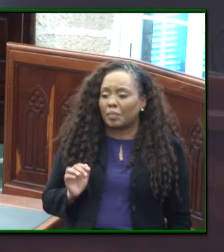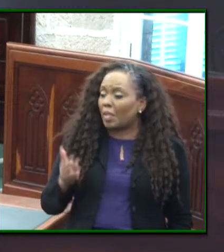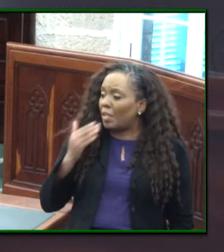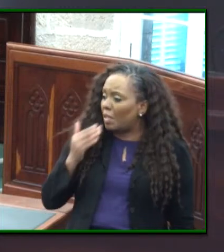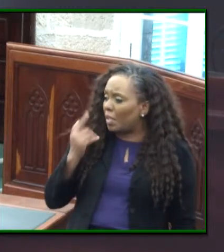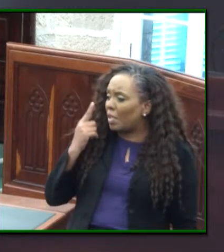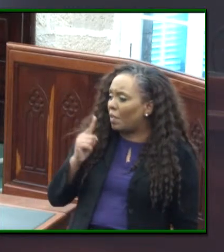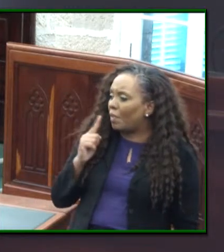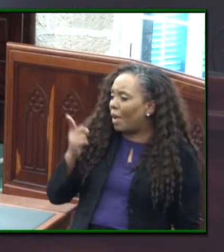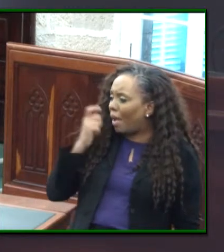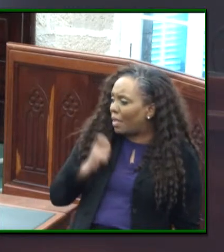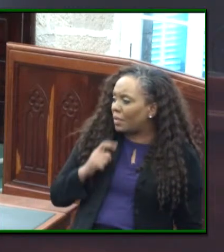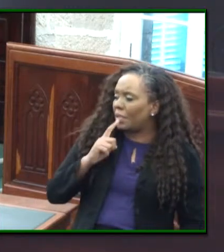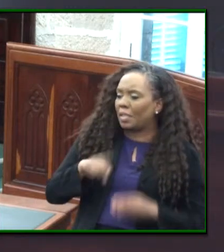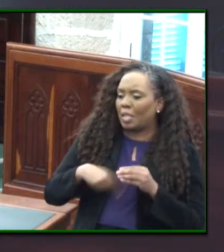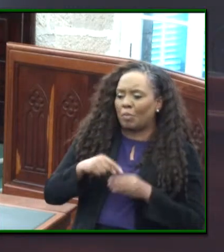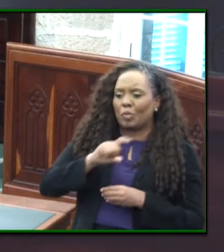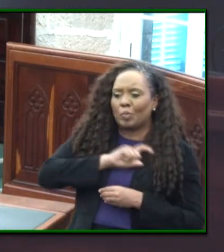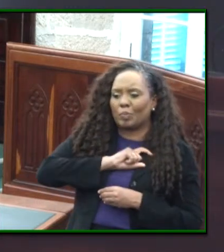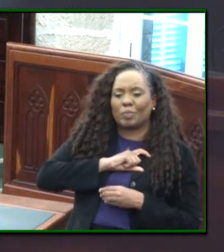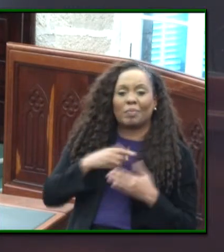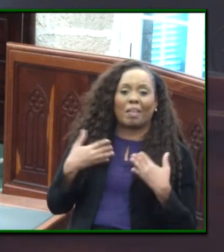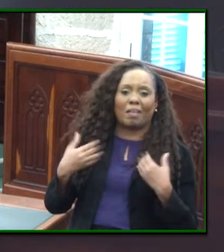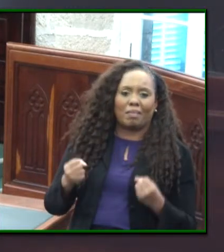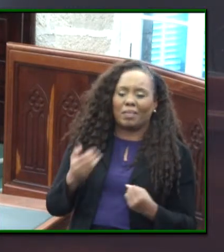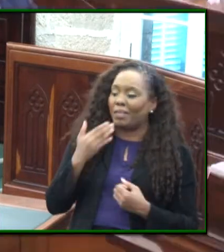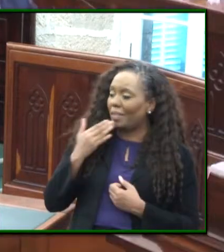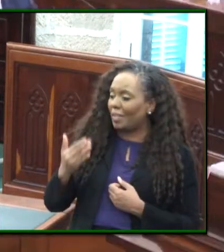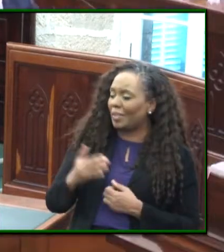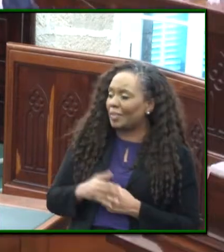welfare of members of the organization. Thank you.